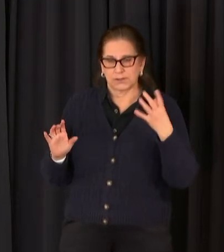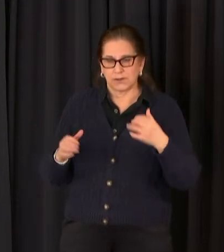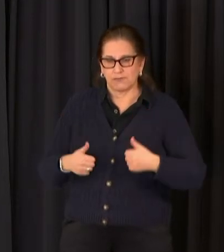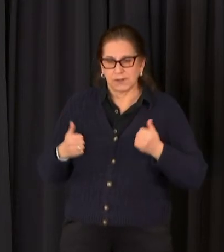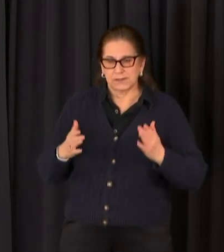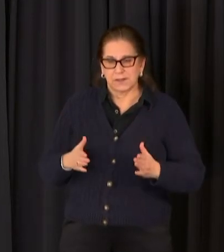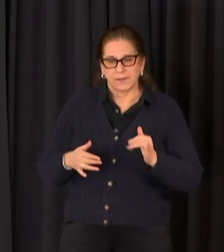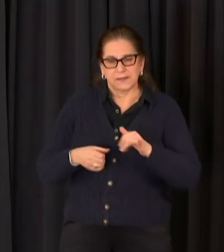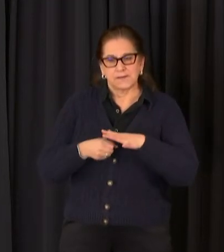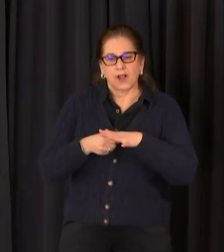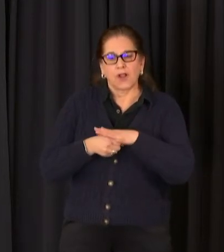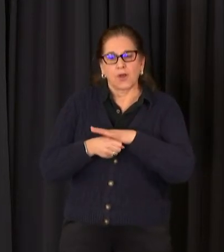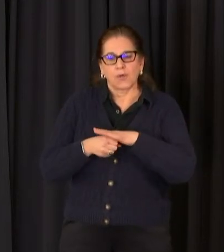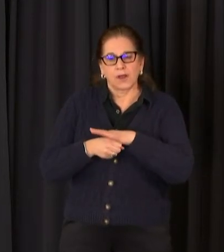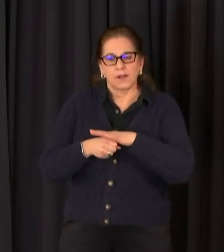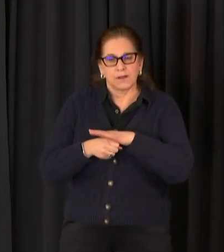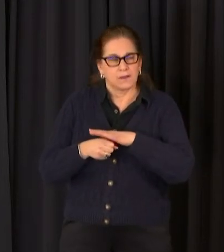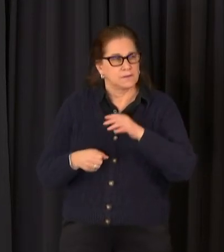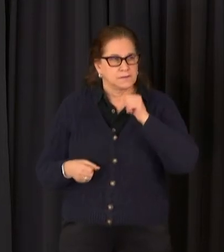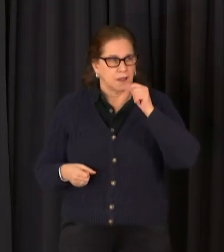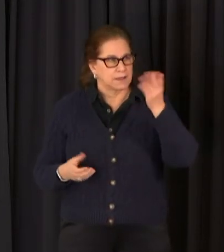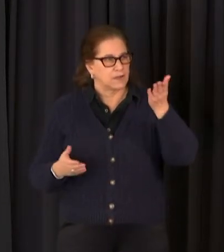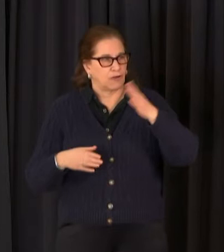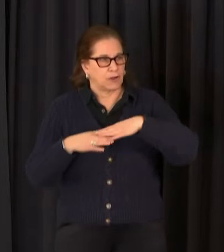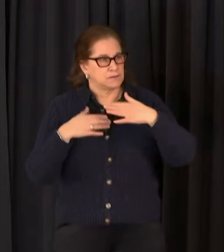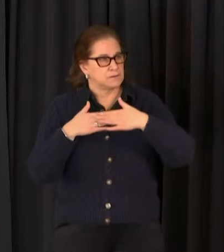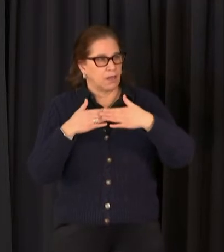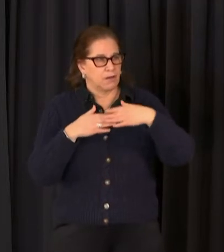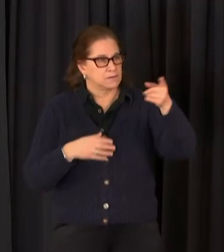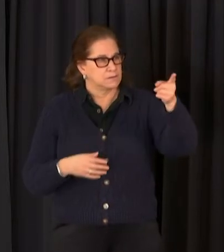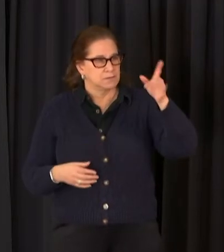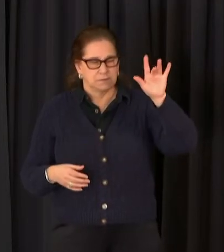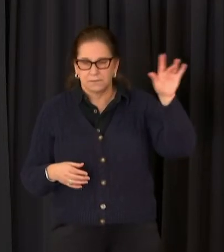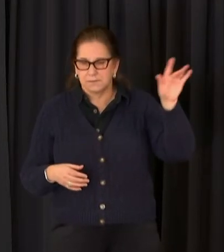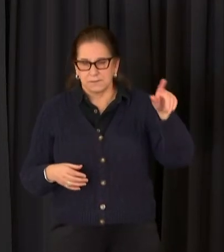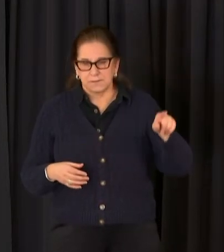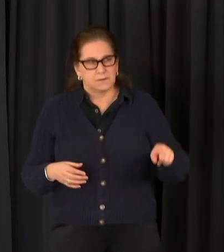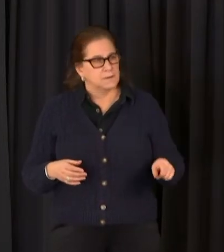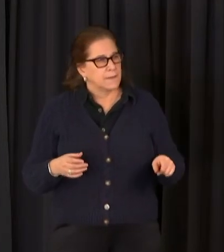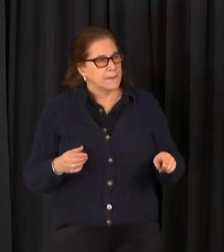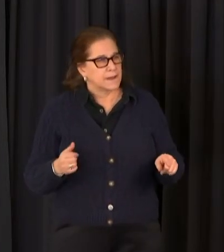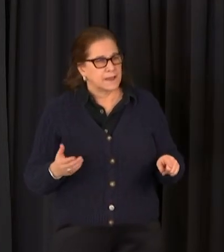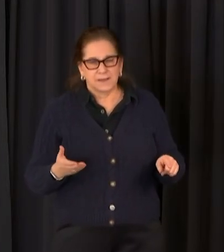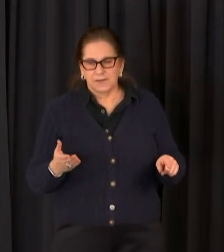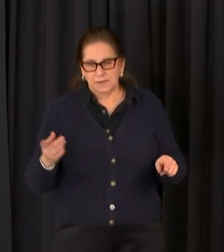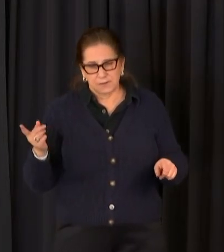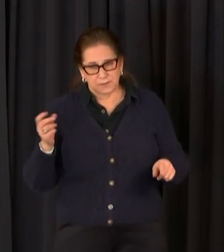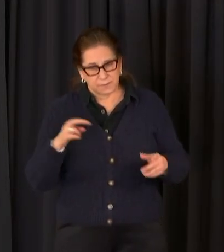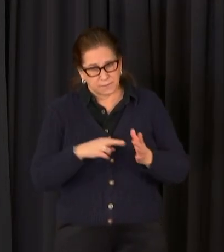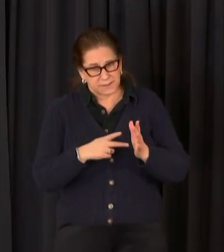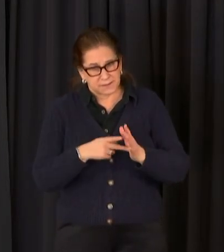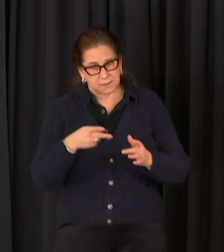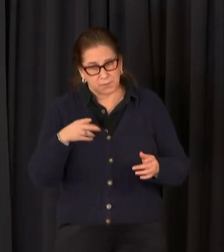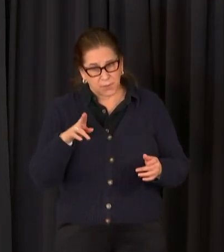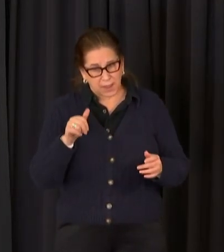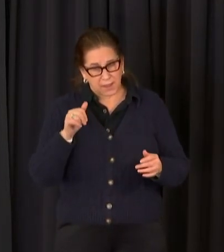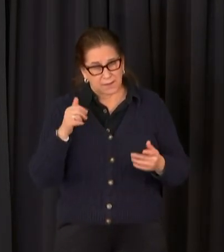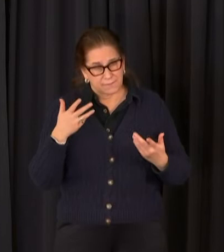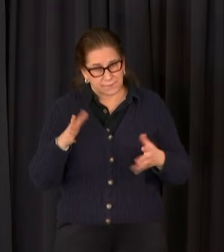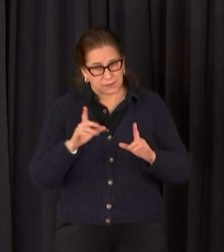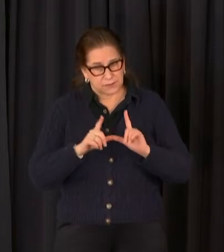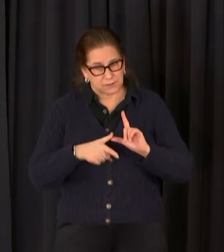this is not listed on this slide that's before us now. So the PUA program is ended at this point? No,